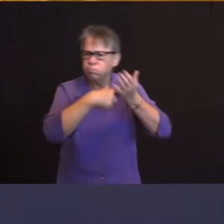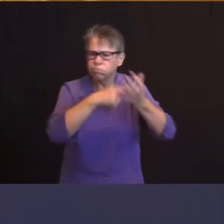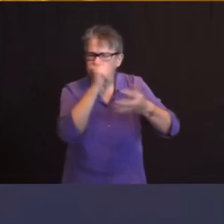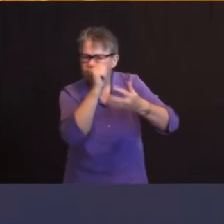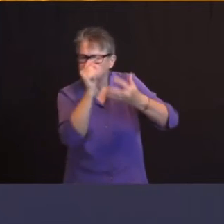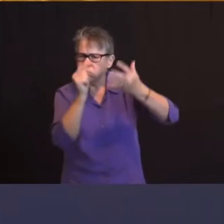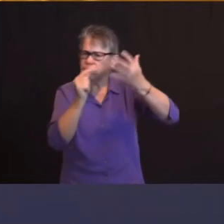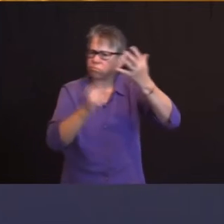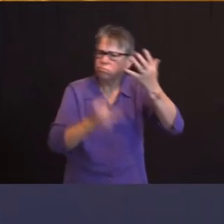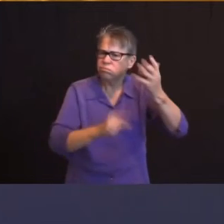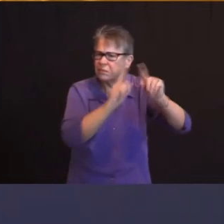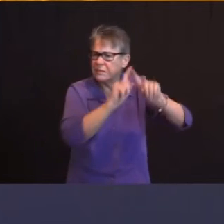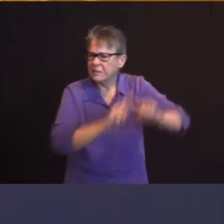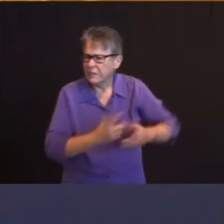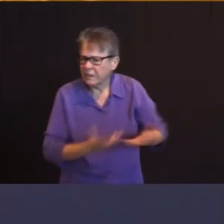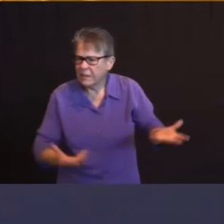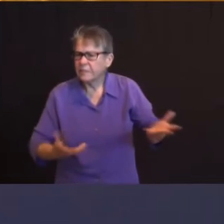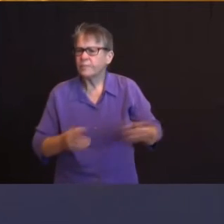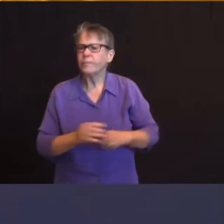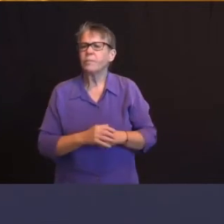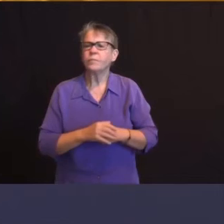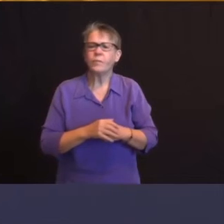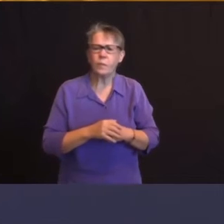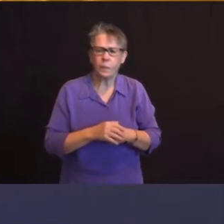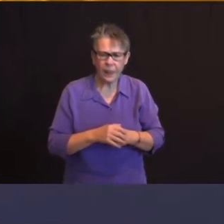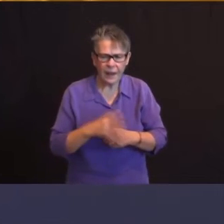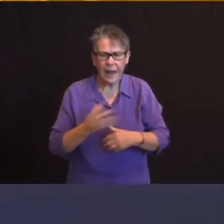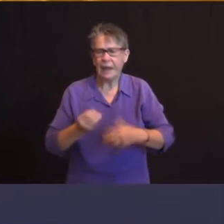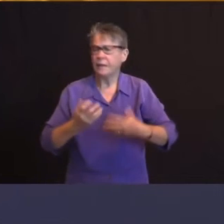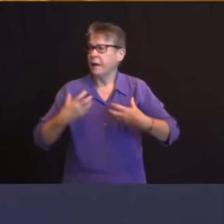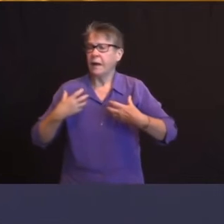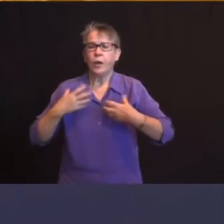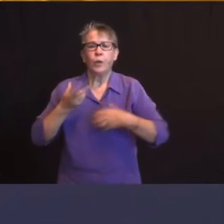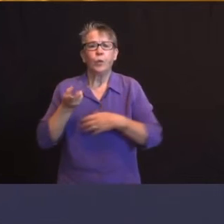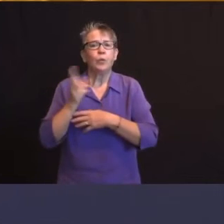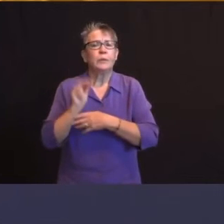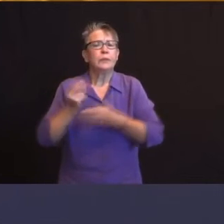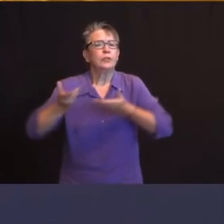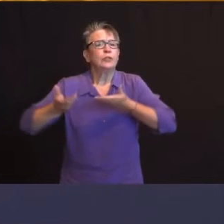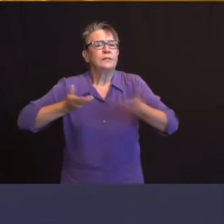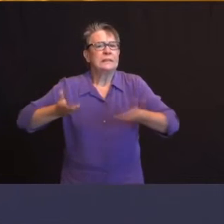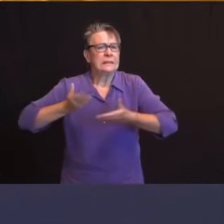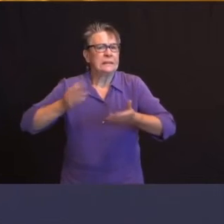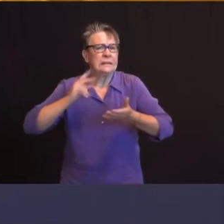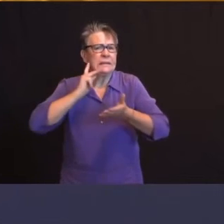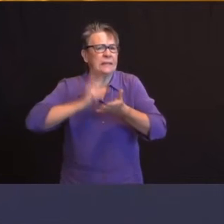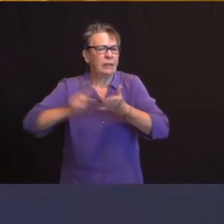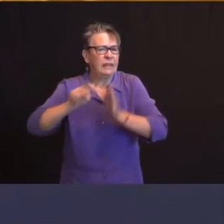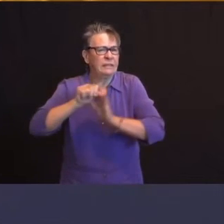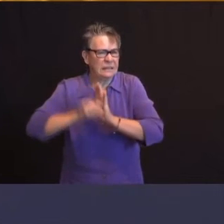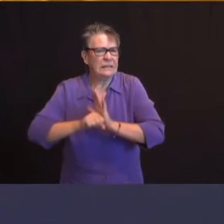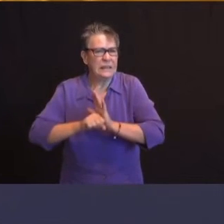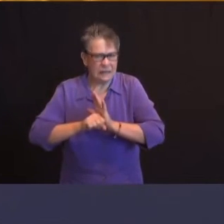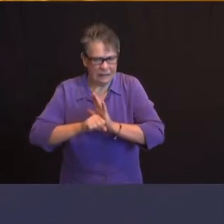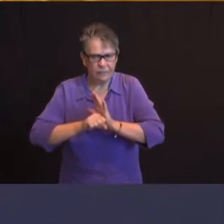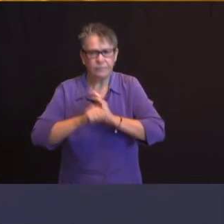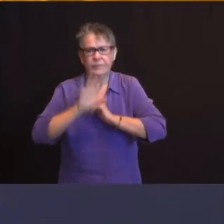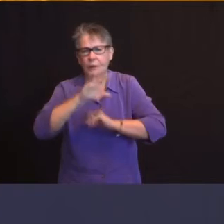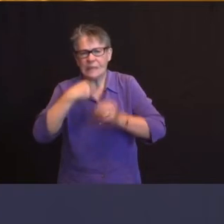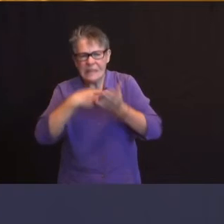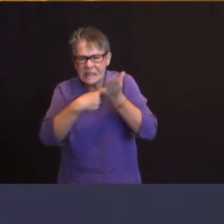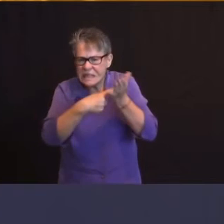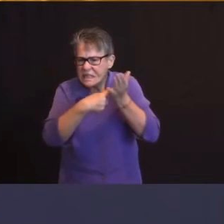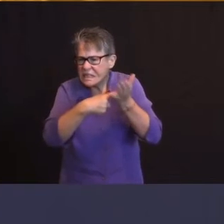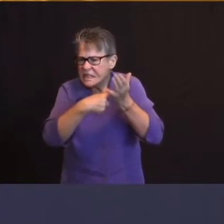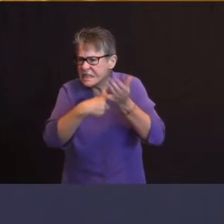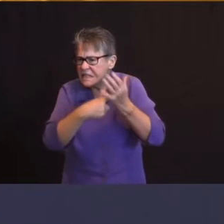received from the Health and Human Services Secretary, Alex Azar and his team, Veterans Affairs Secretary Robert Wilkie, and